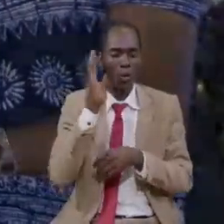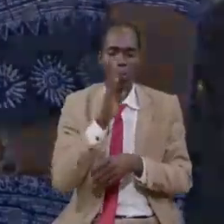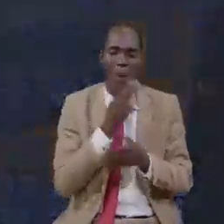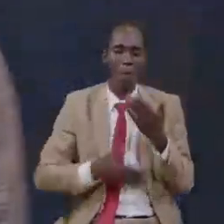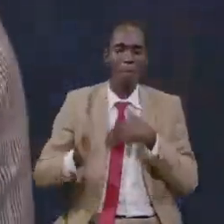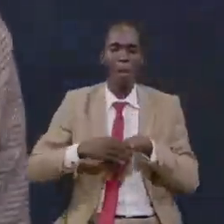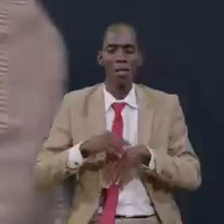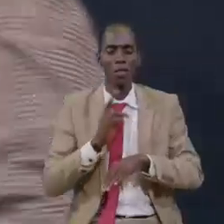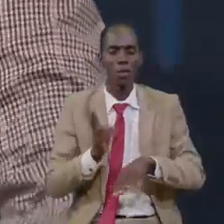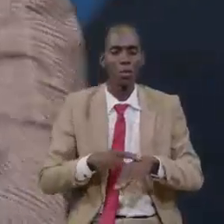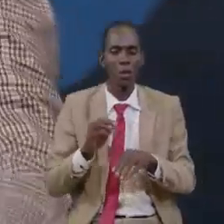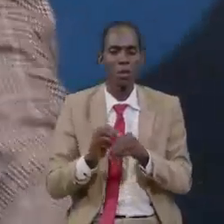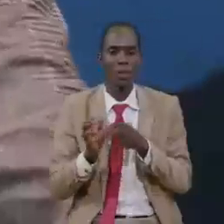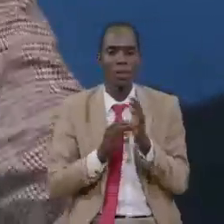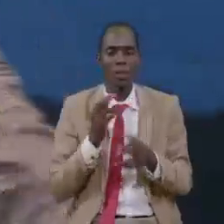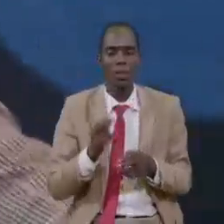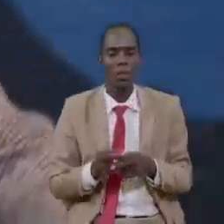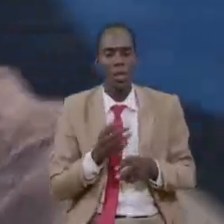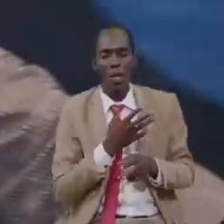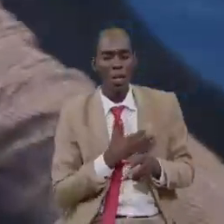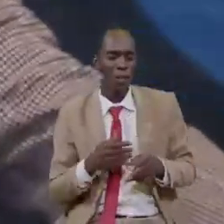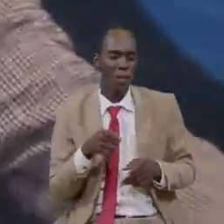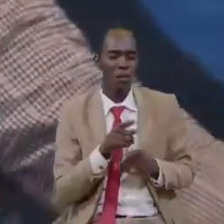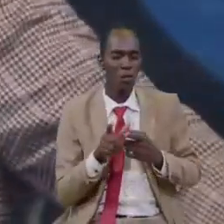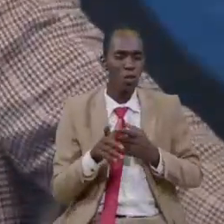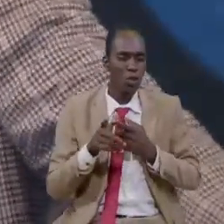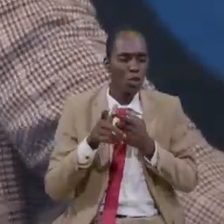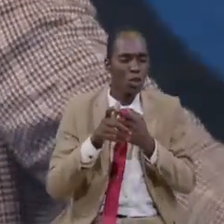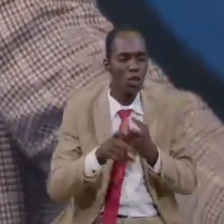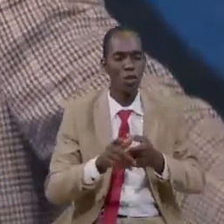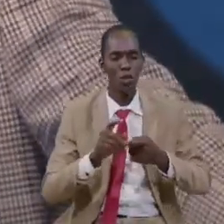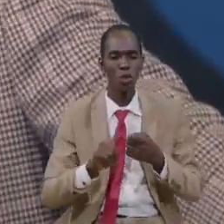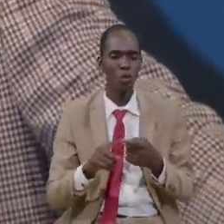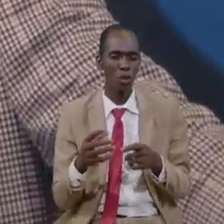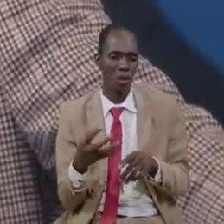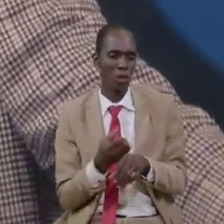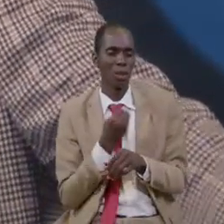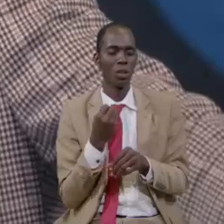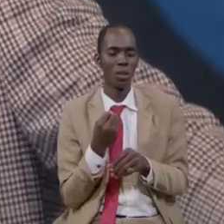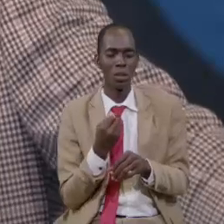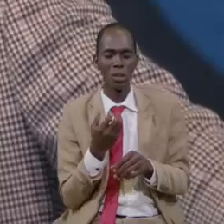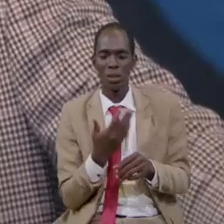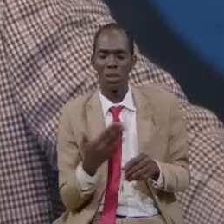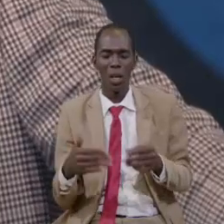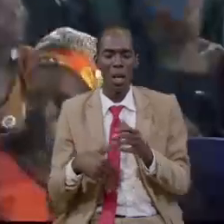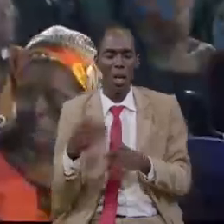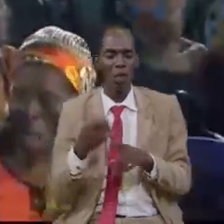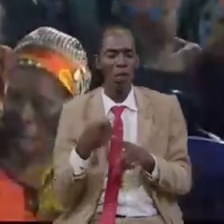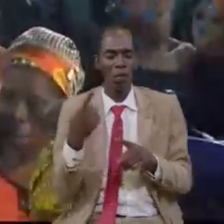ran. He ran to take a kid out of the flock. At 100, you were